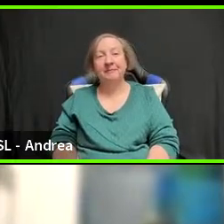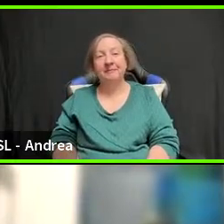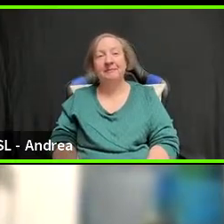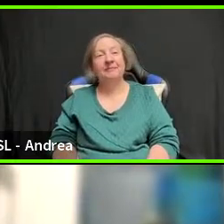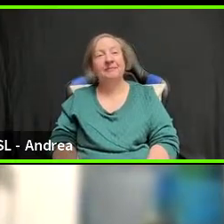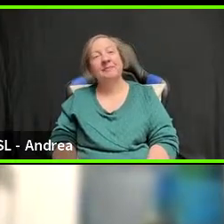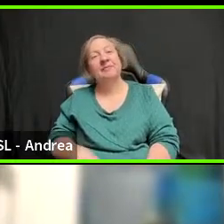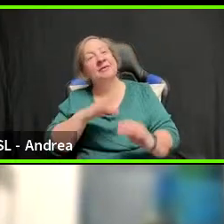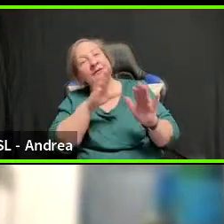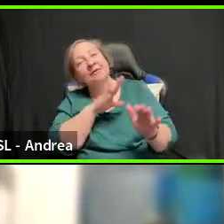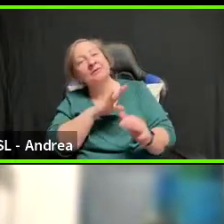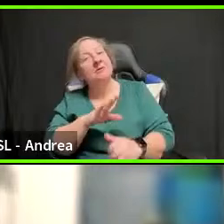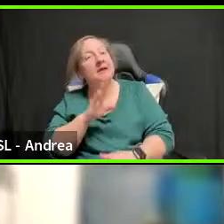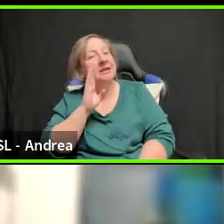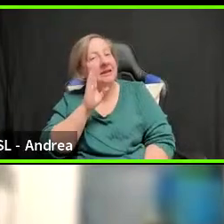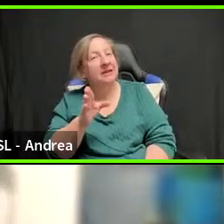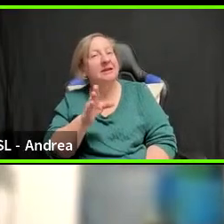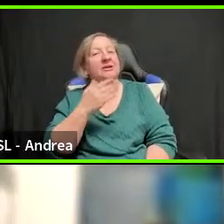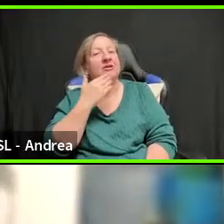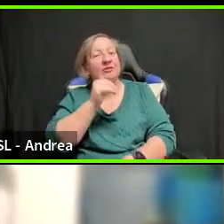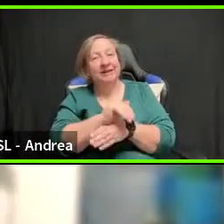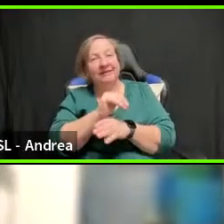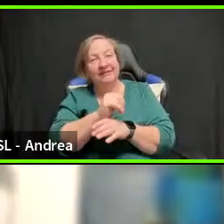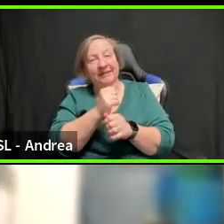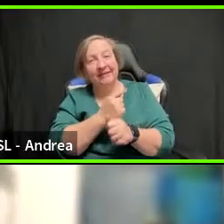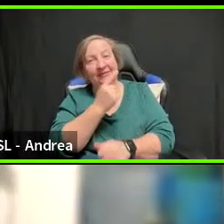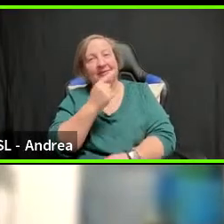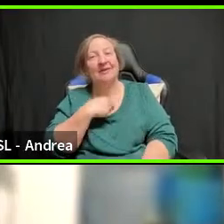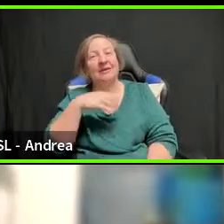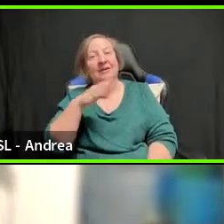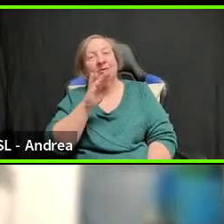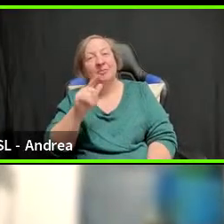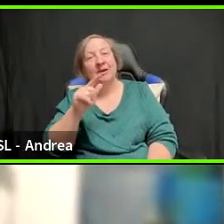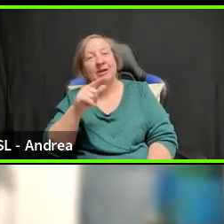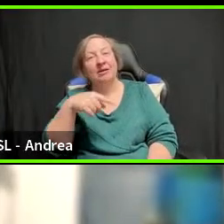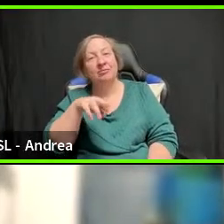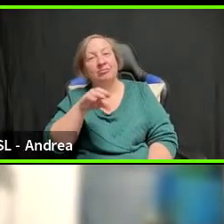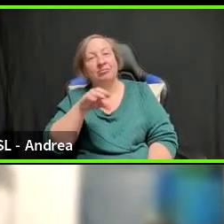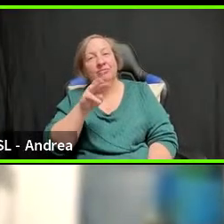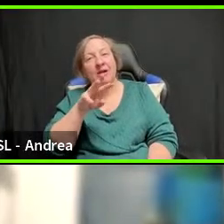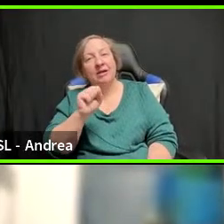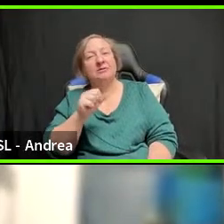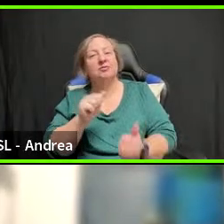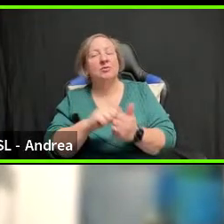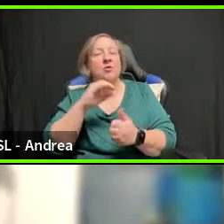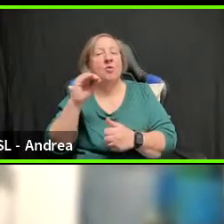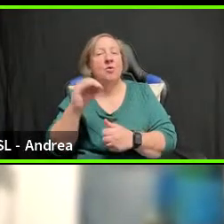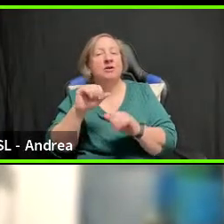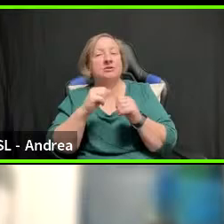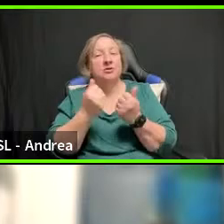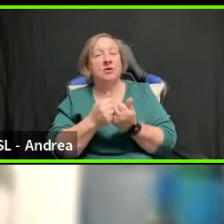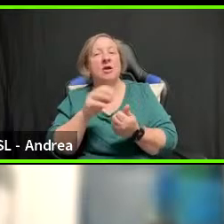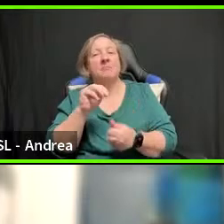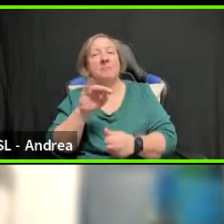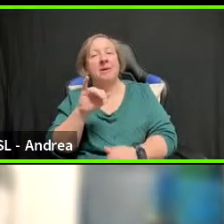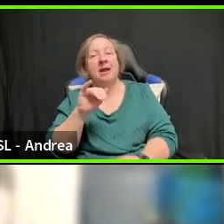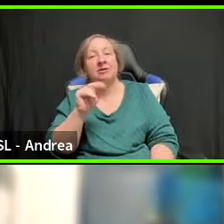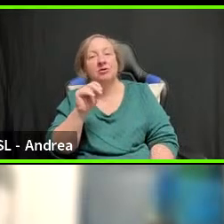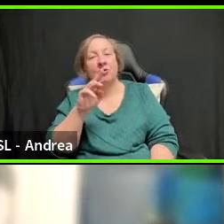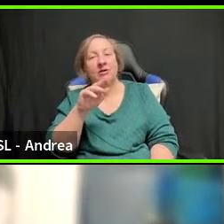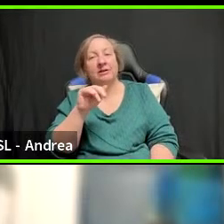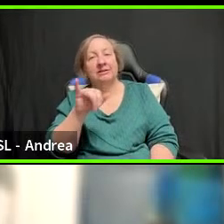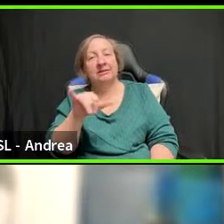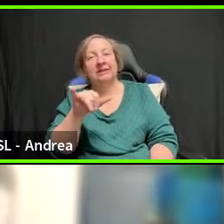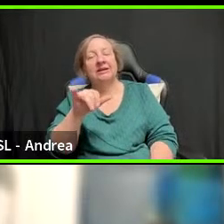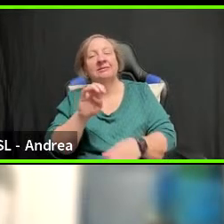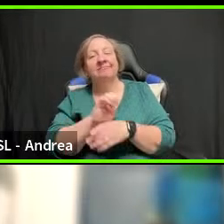Great. Hi, good evening, everybody. This is Bill Prouse. I'm with the Oregon Association of Minority Entrepreneurs,